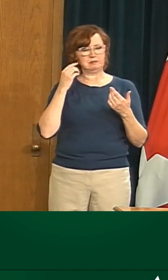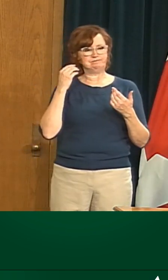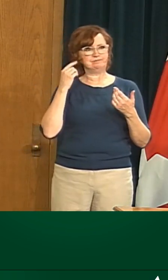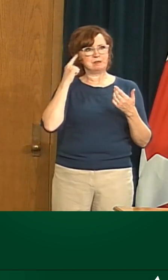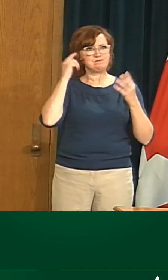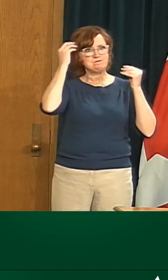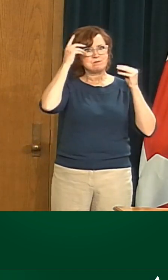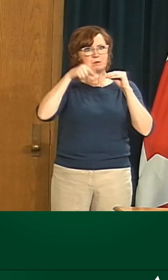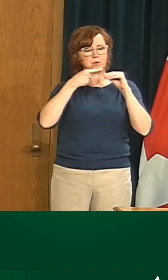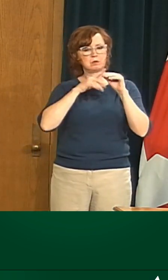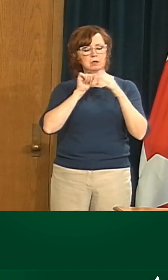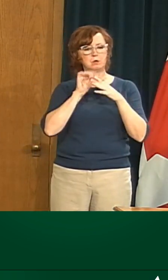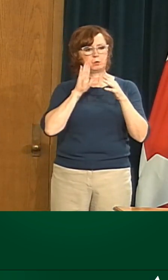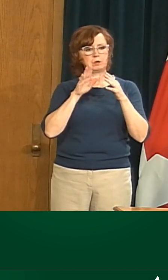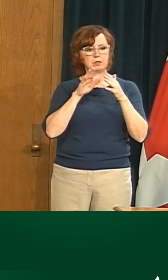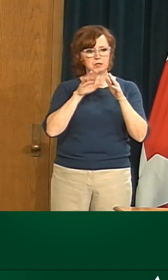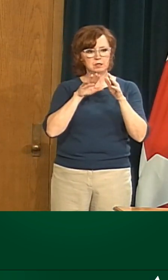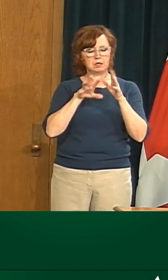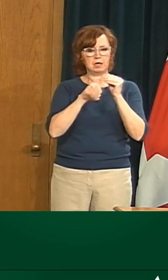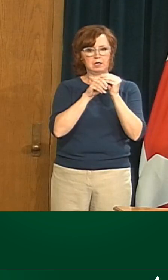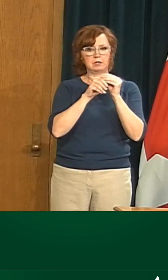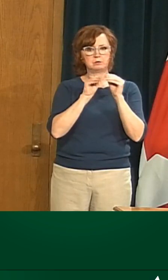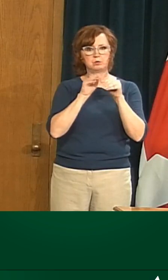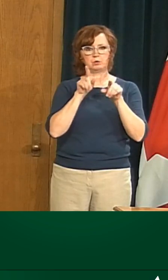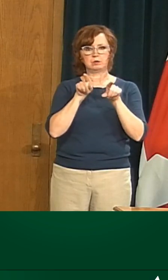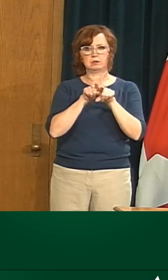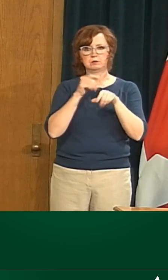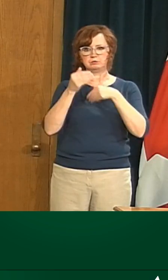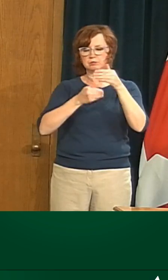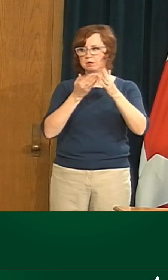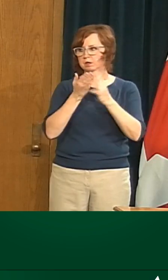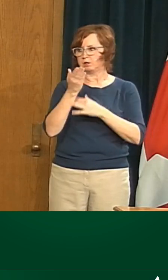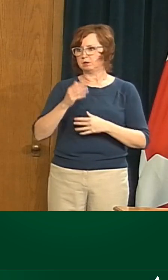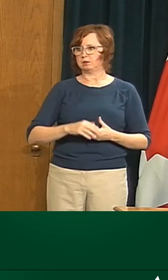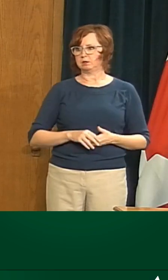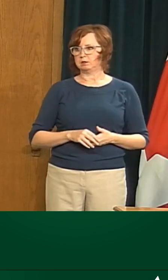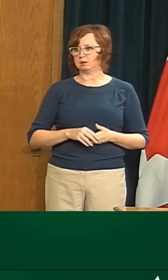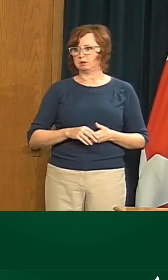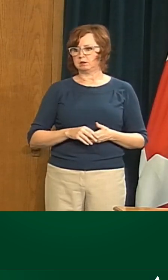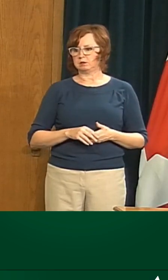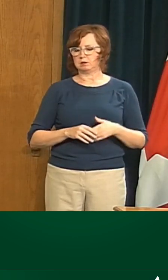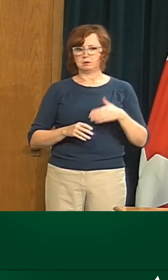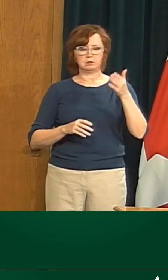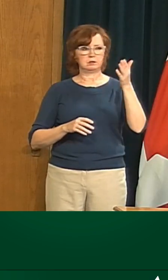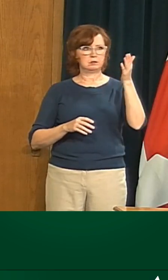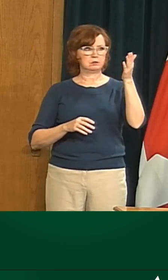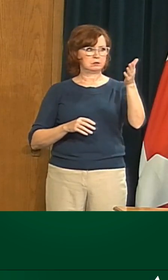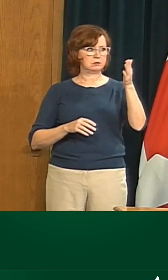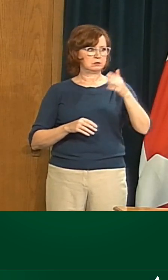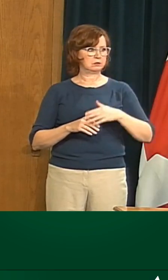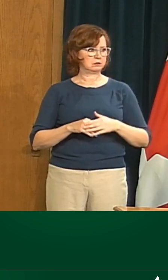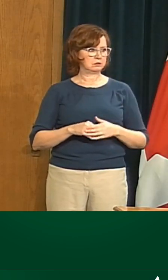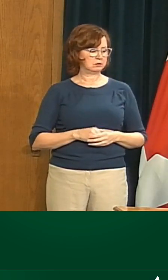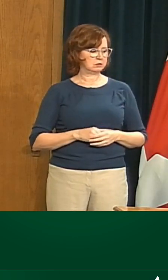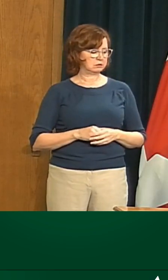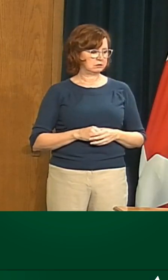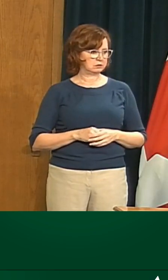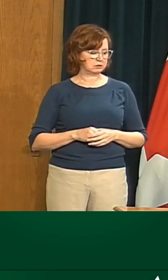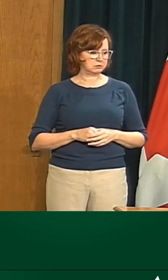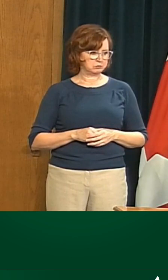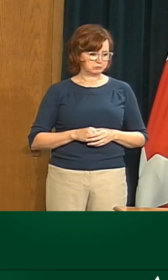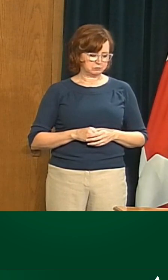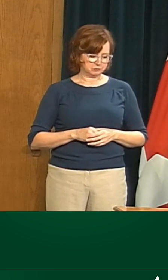be able to address it as we find our way through this. Do you have a follow-up, Lisa? Yes, I'm just wondering what